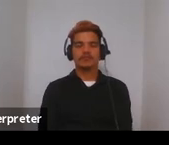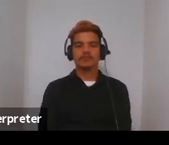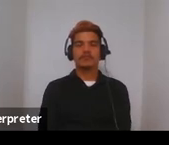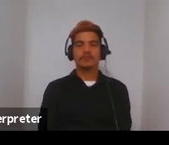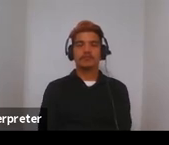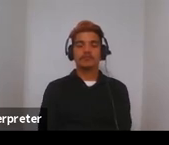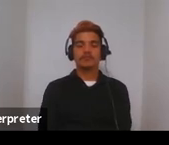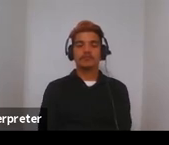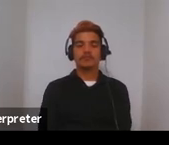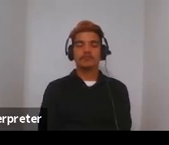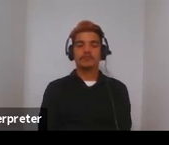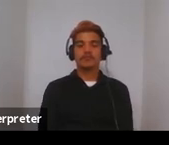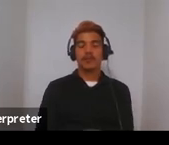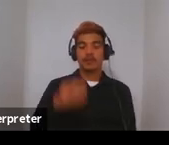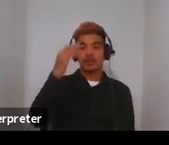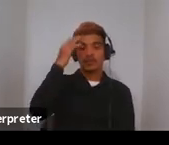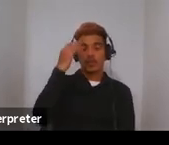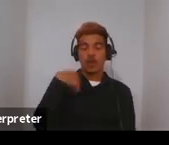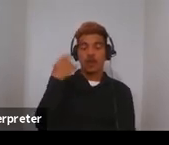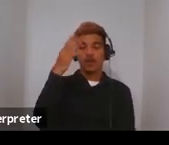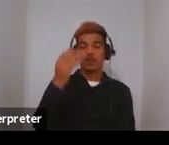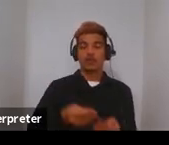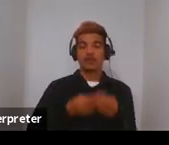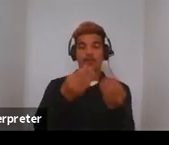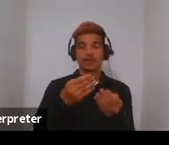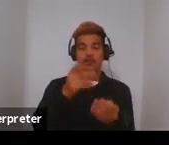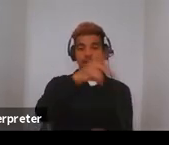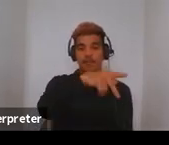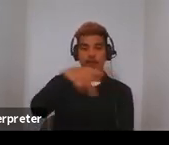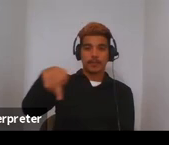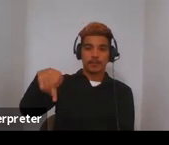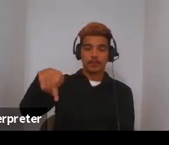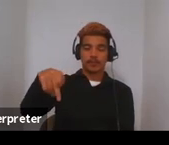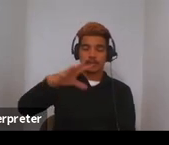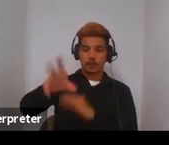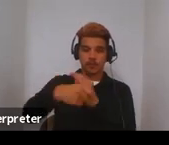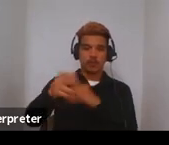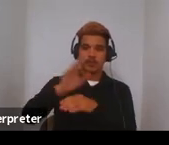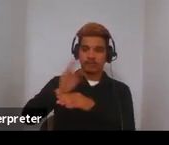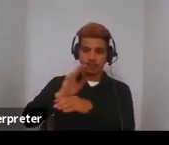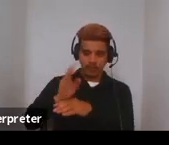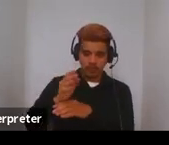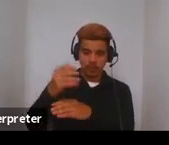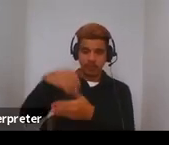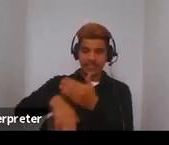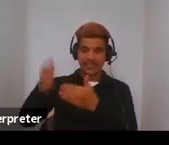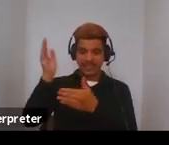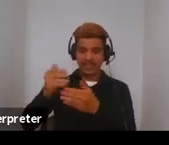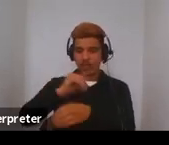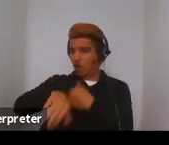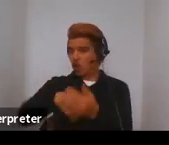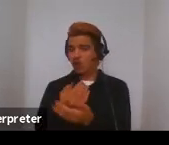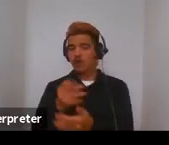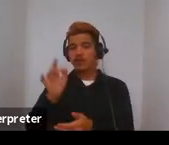Do know I will get these PowerPoints to you. I'll include a video slide at the end with all the videos on it,